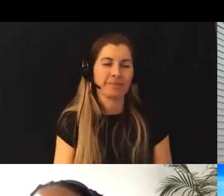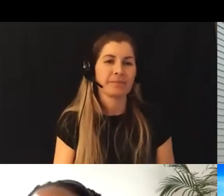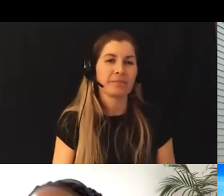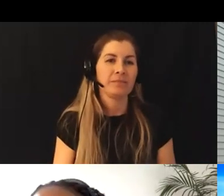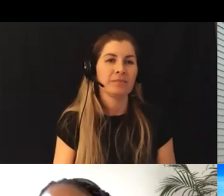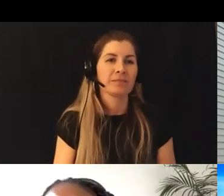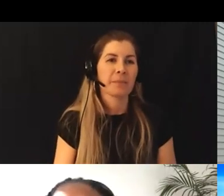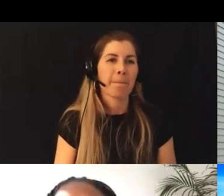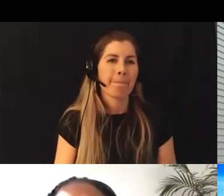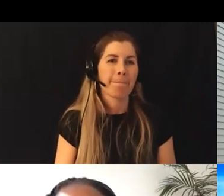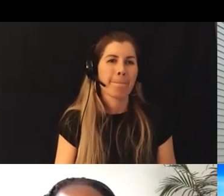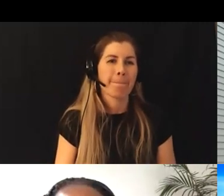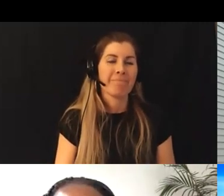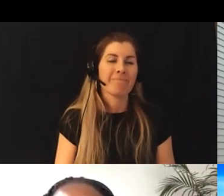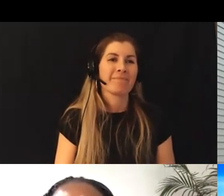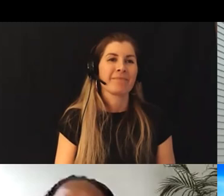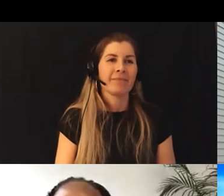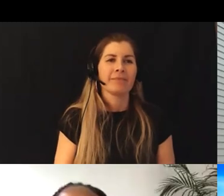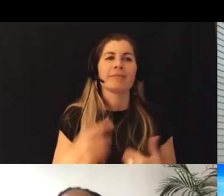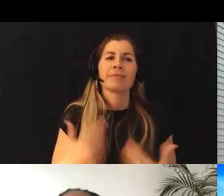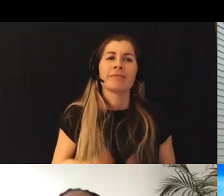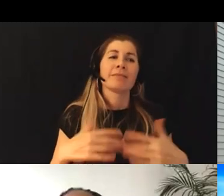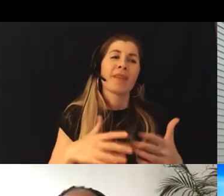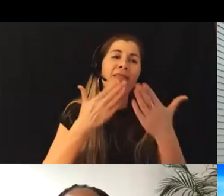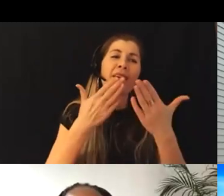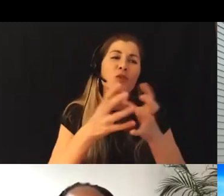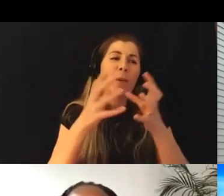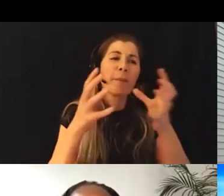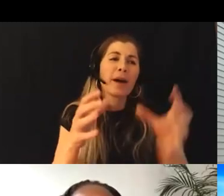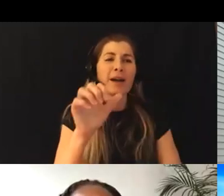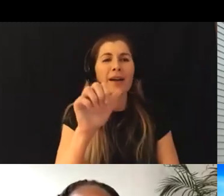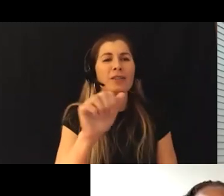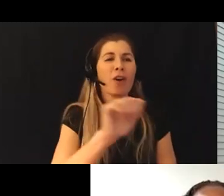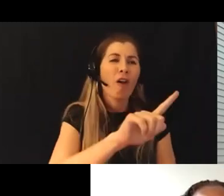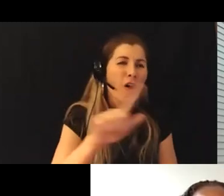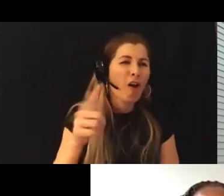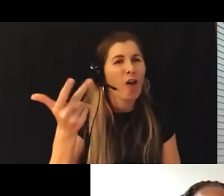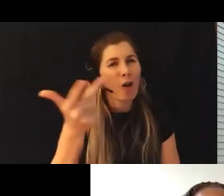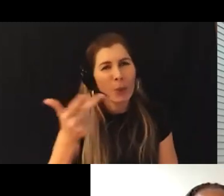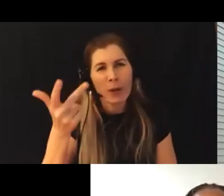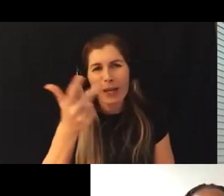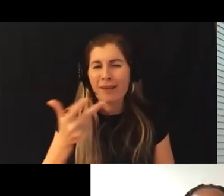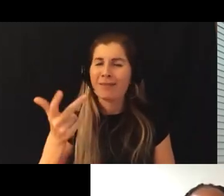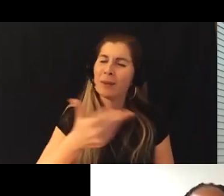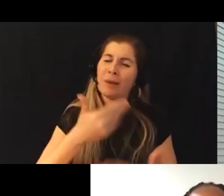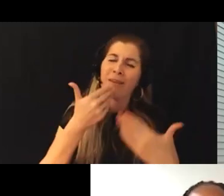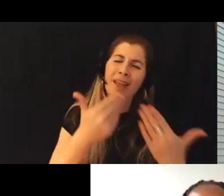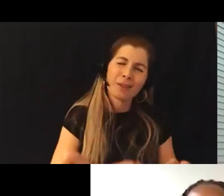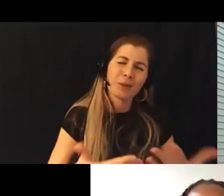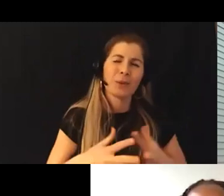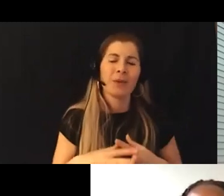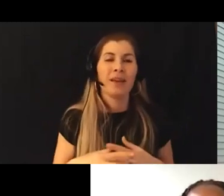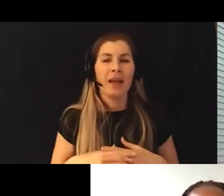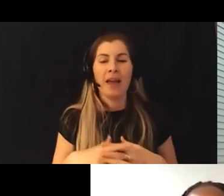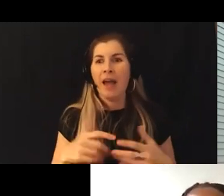Oh, this is so outstanding. Thank you so much, Ayanna. Thank you, Alysia. Thank you, Miko. I am